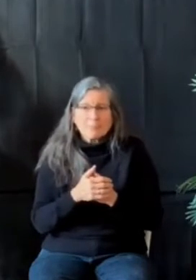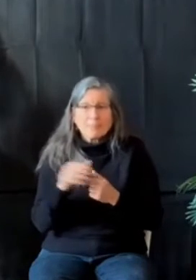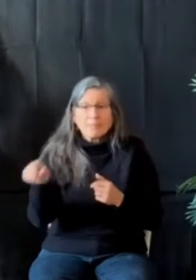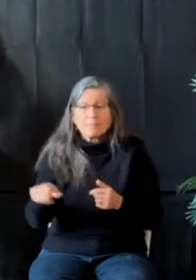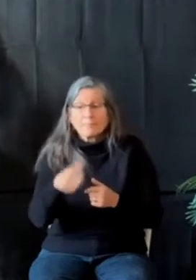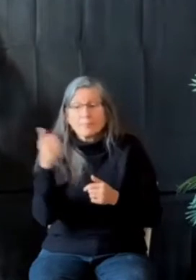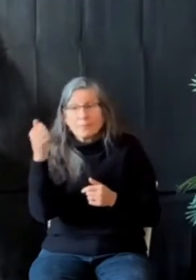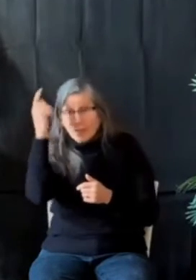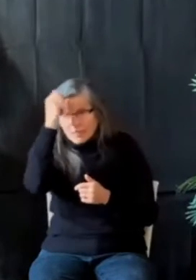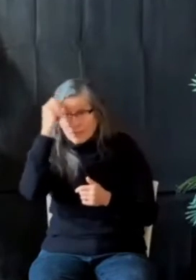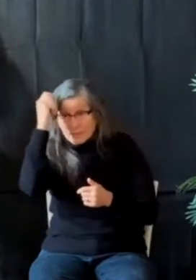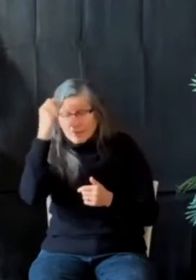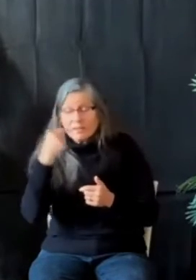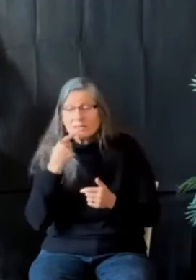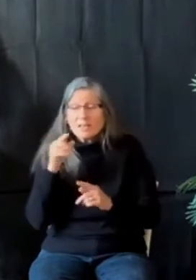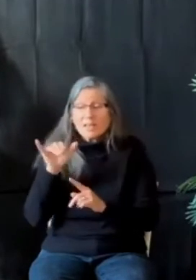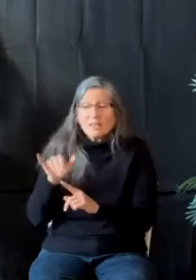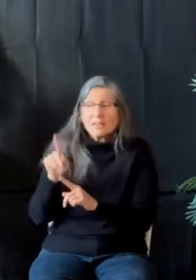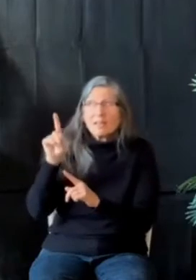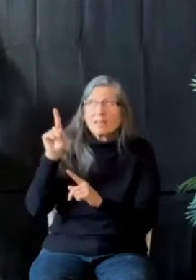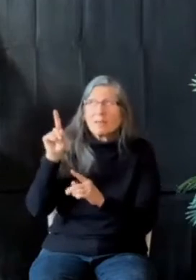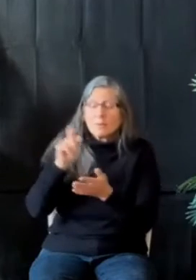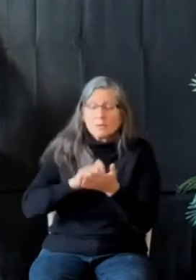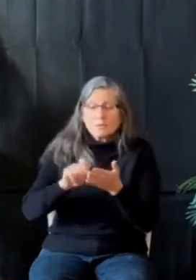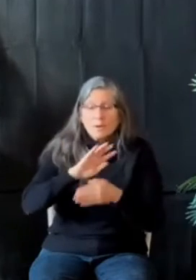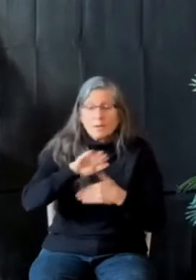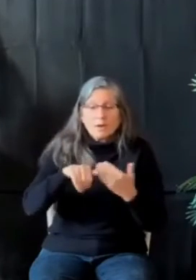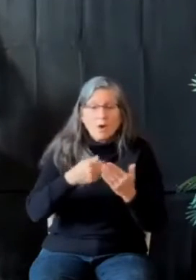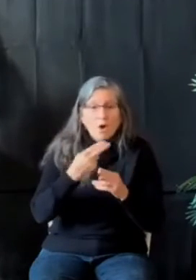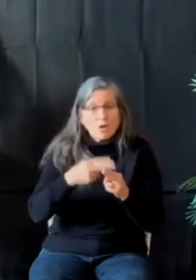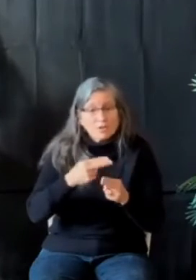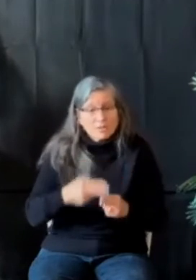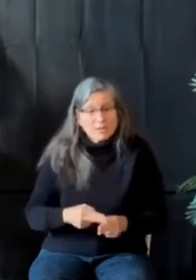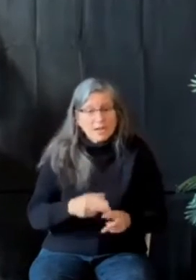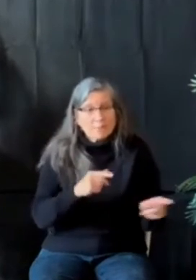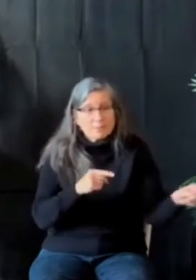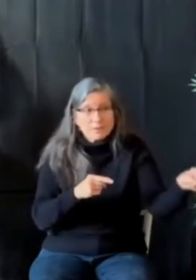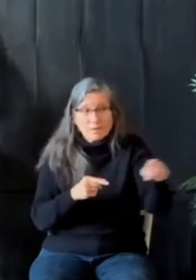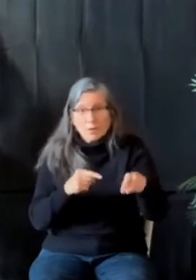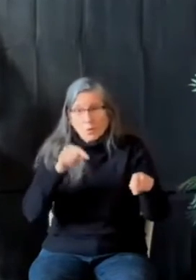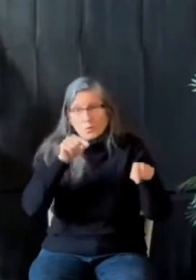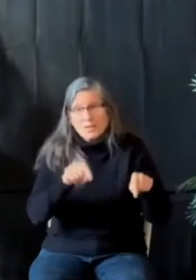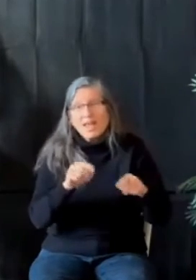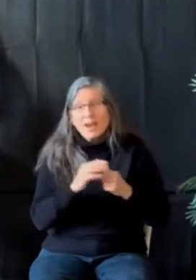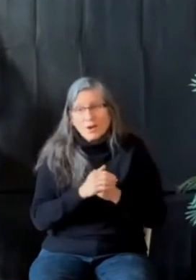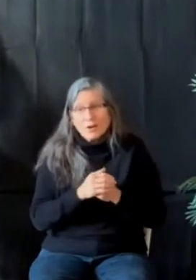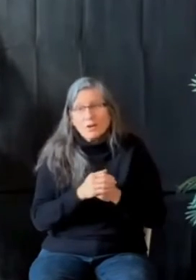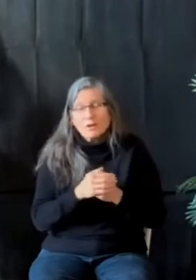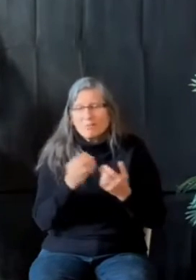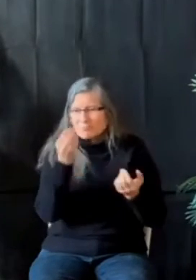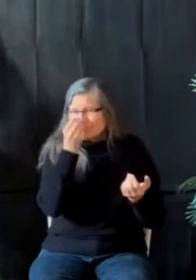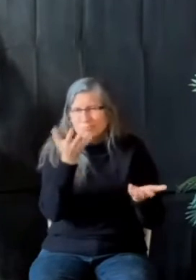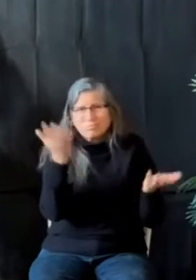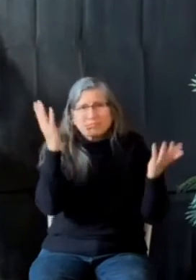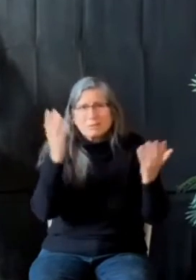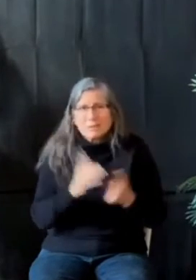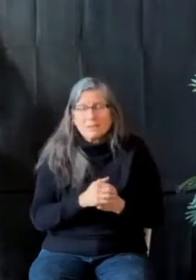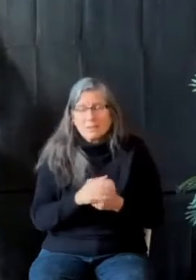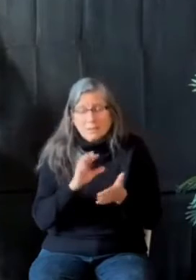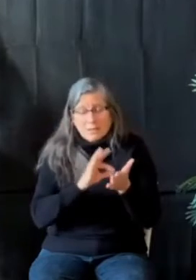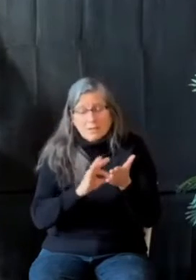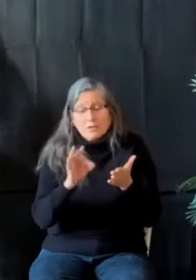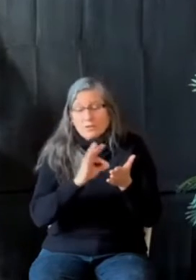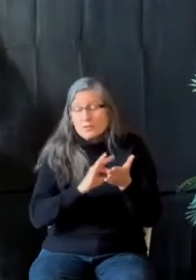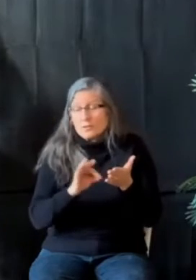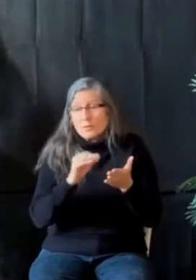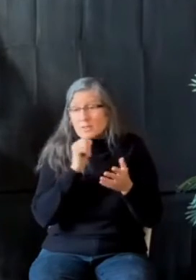there's another one that said he was writing down the names of all the people who were there. Who cares? The scripture